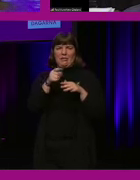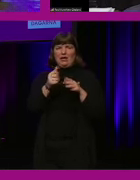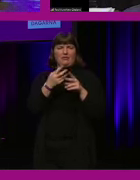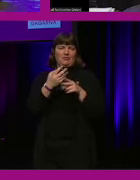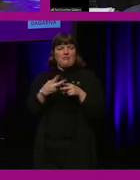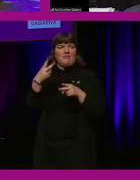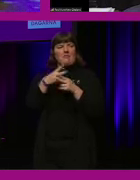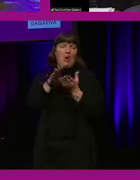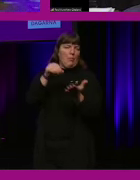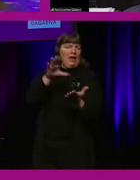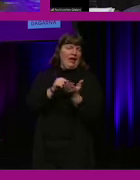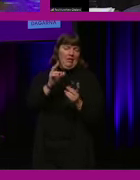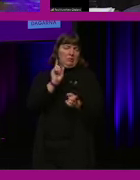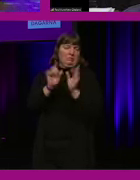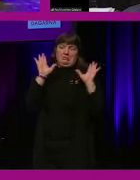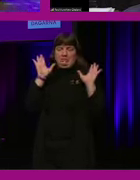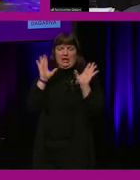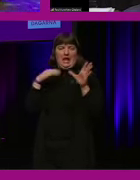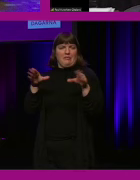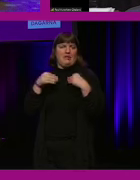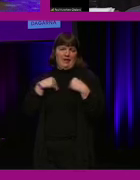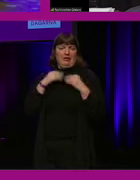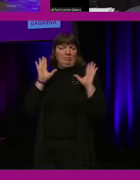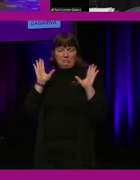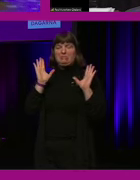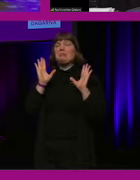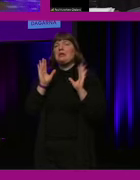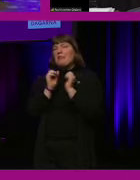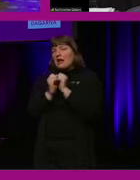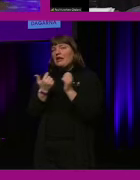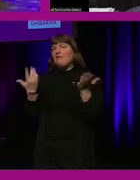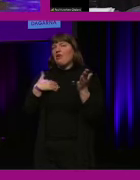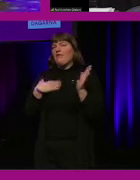they'll say it's mistaken, that's fine too. We can talk about it. But what I want to add is what I call